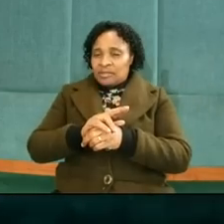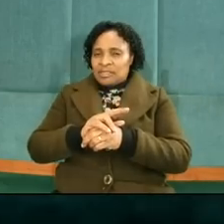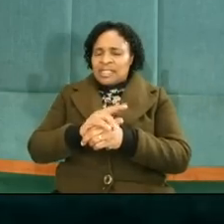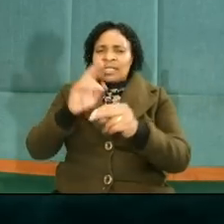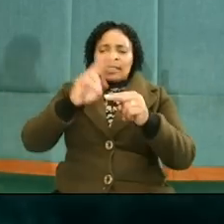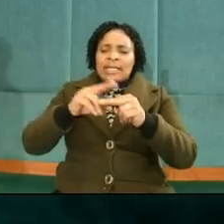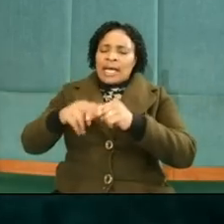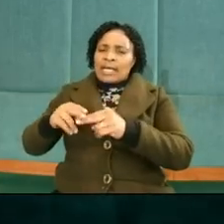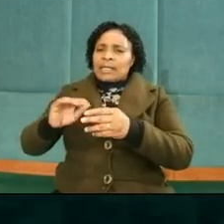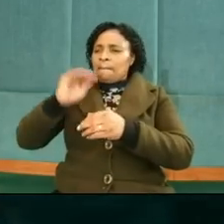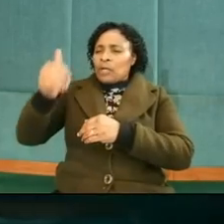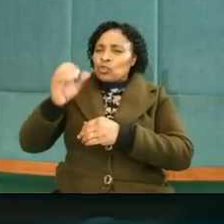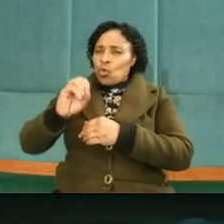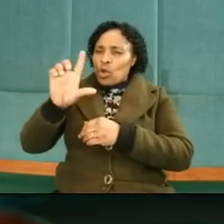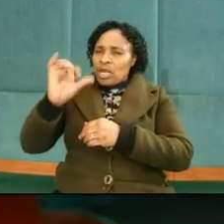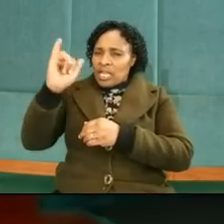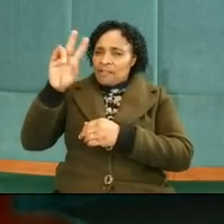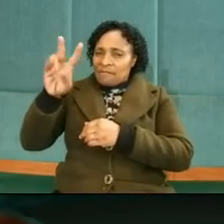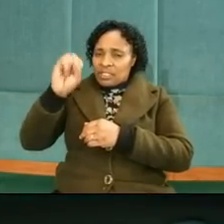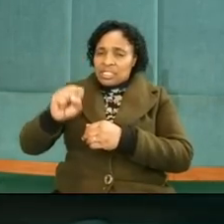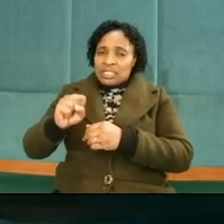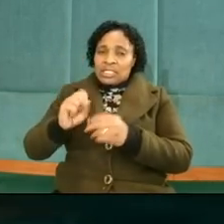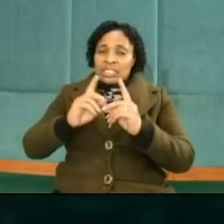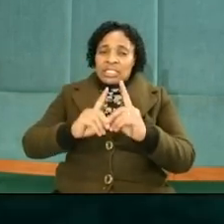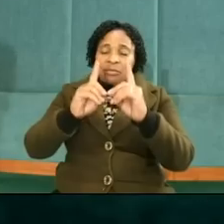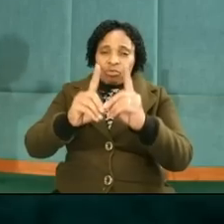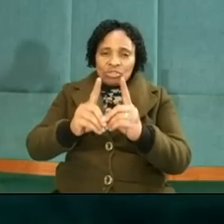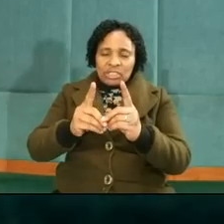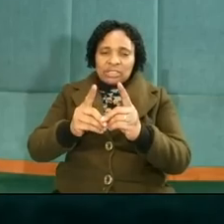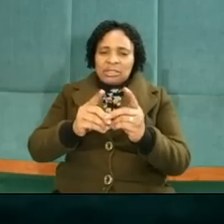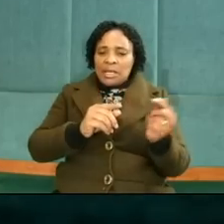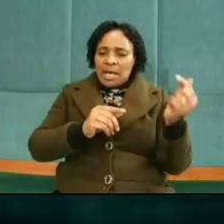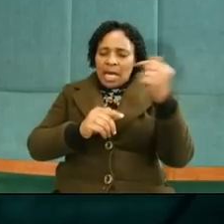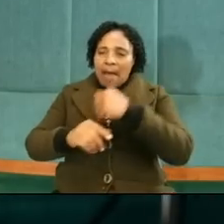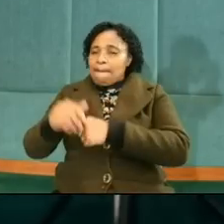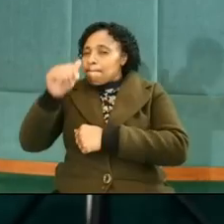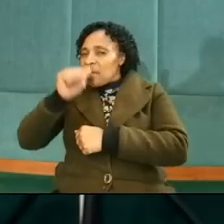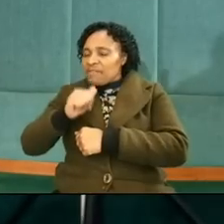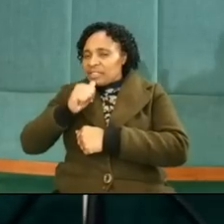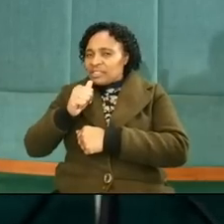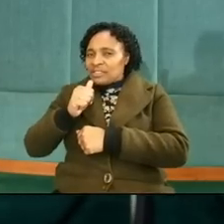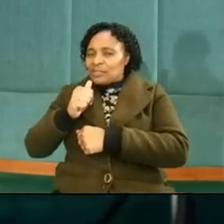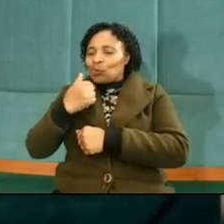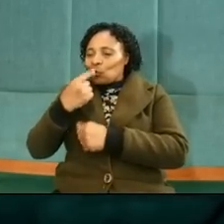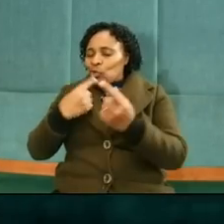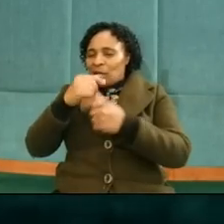as he sat on the Mount of Olives, the disciples came to him how? Privately. We told you why that was private